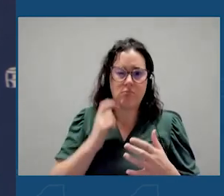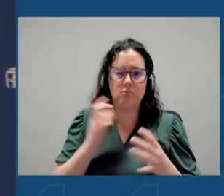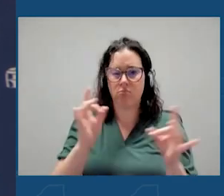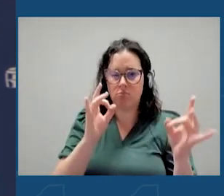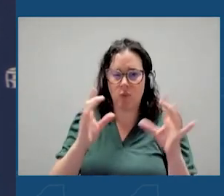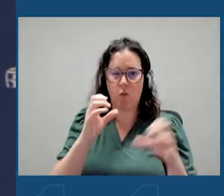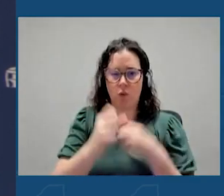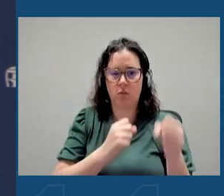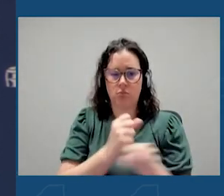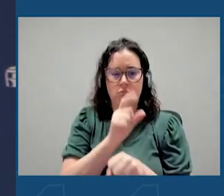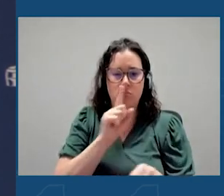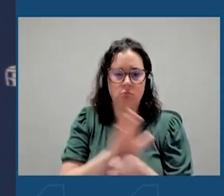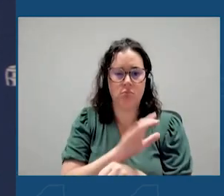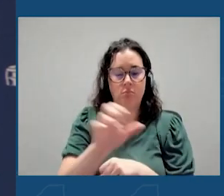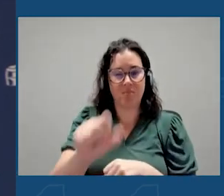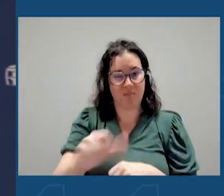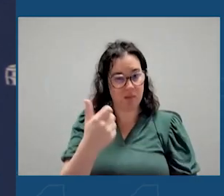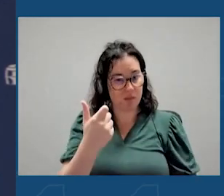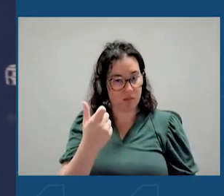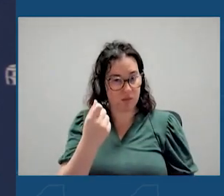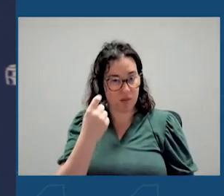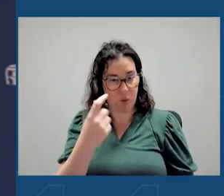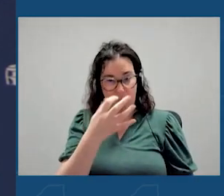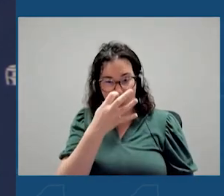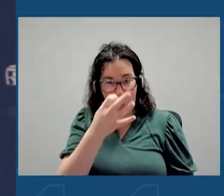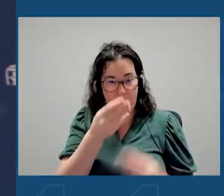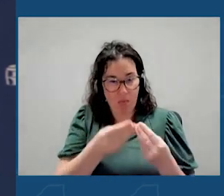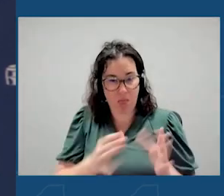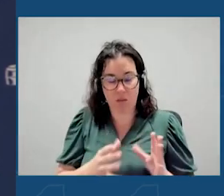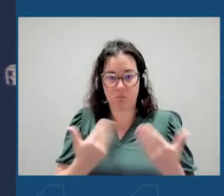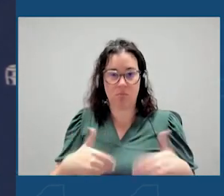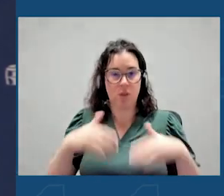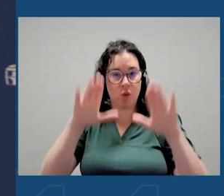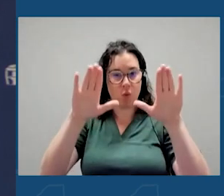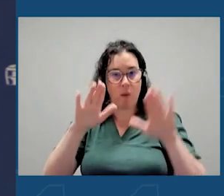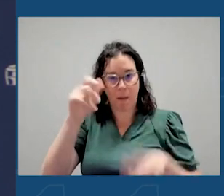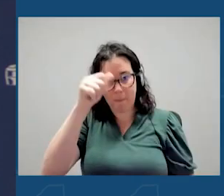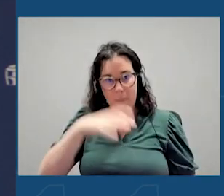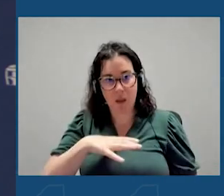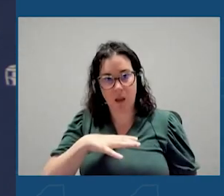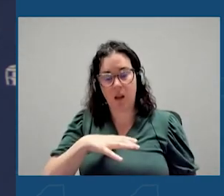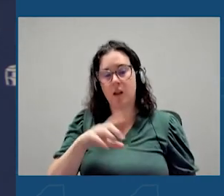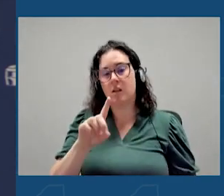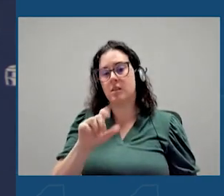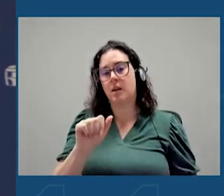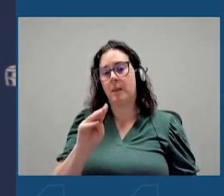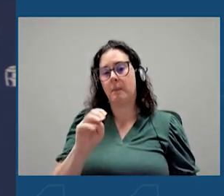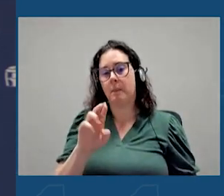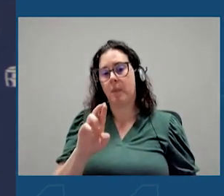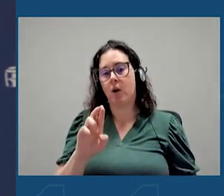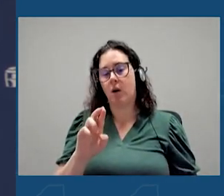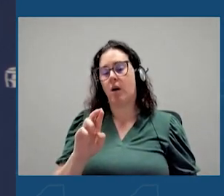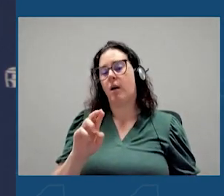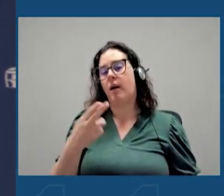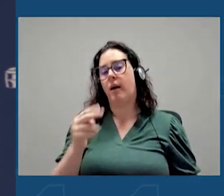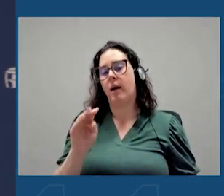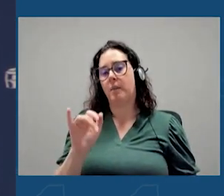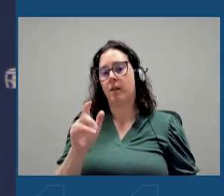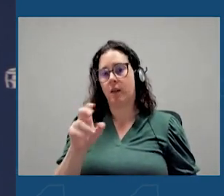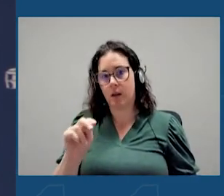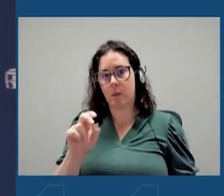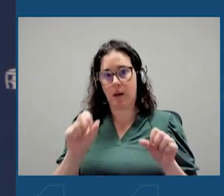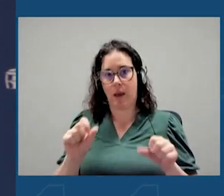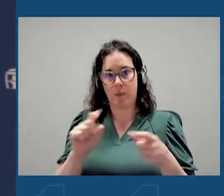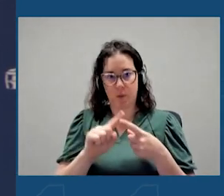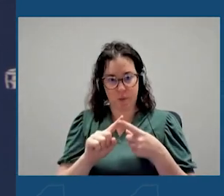friends, we almost lost a great man, Damar Hamlin. And when he was able to be resurrected on the